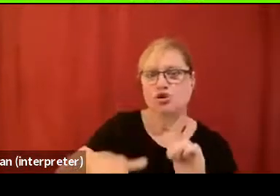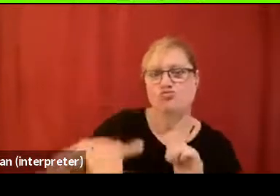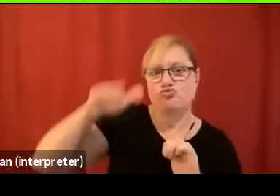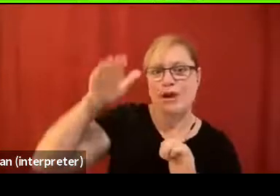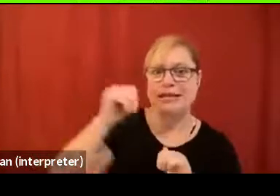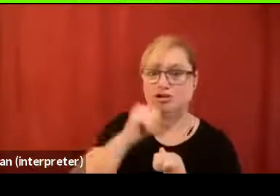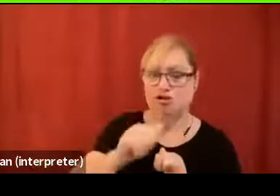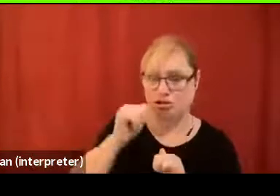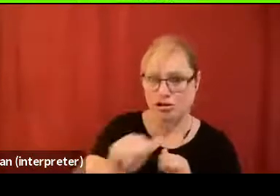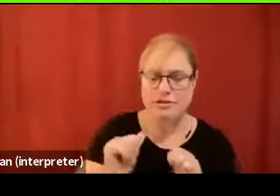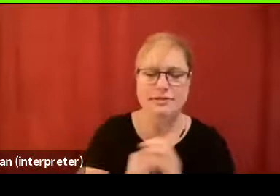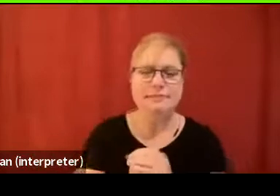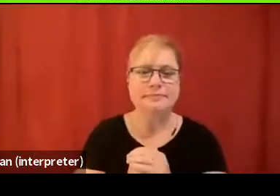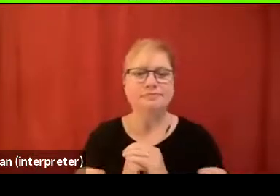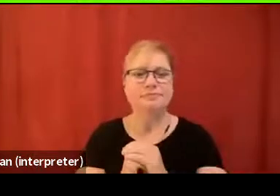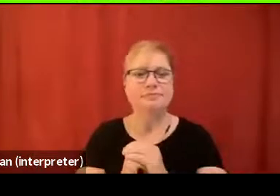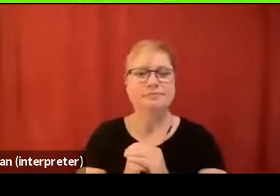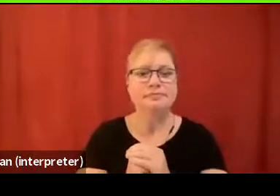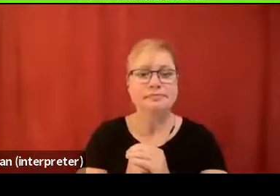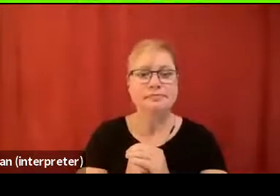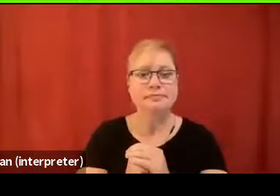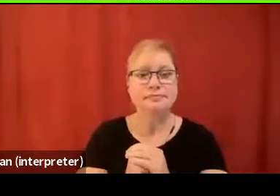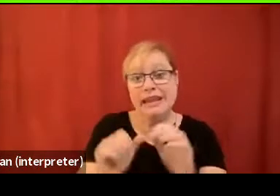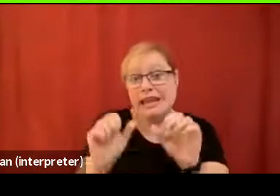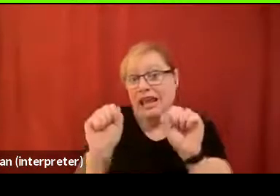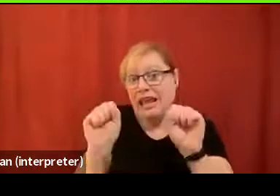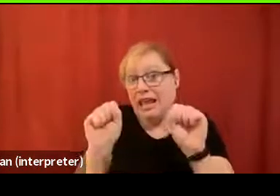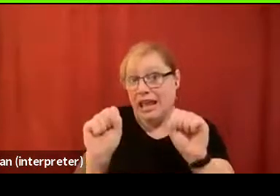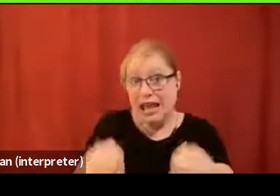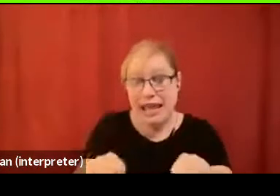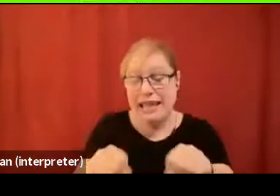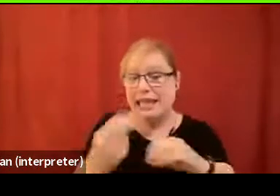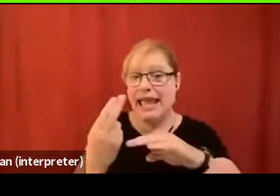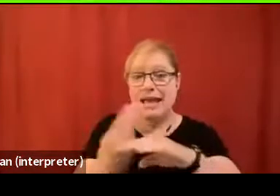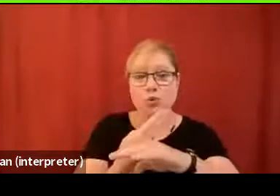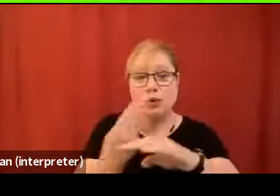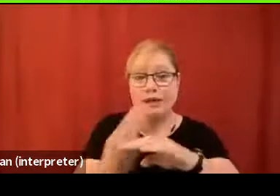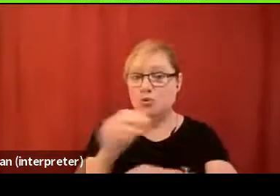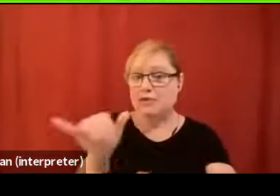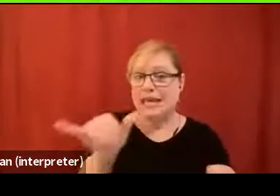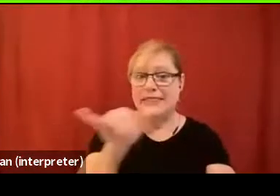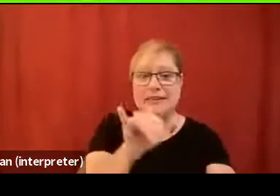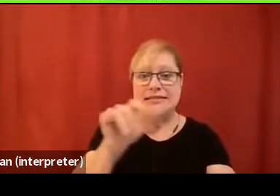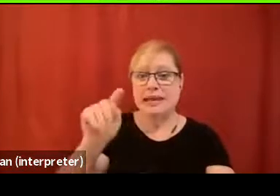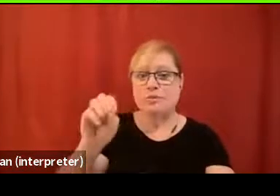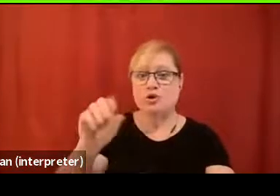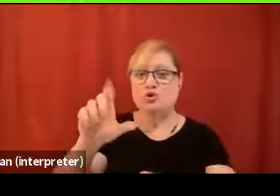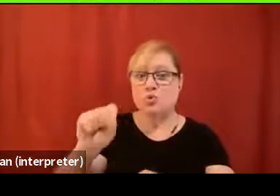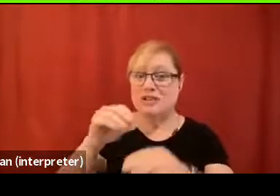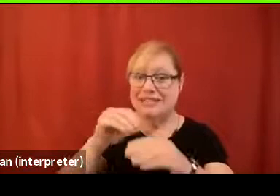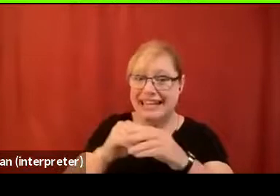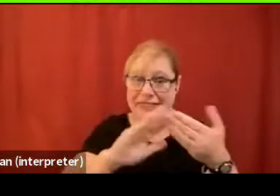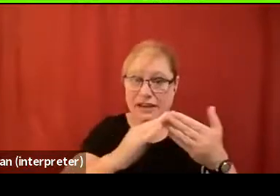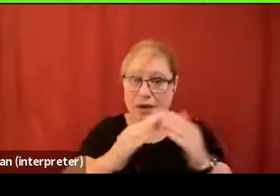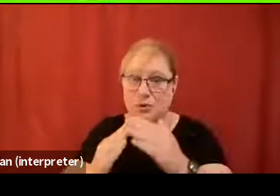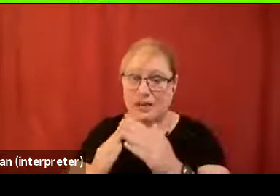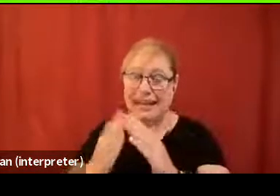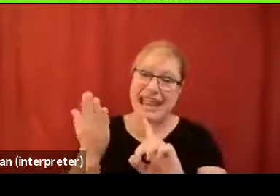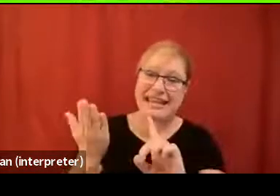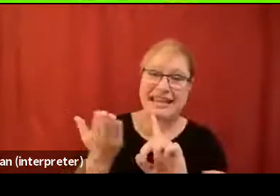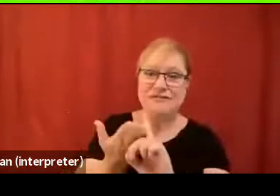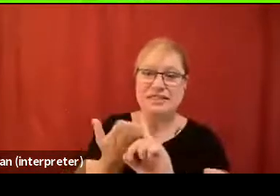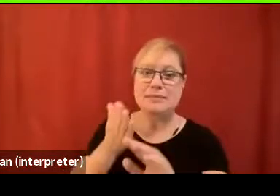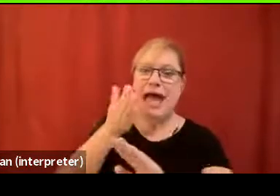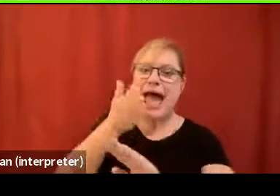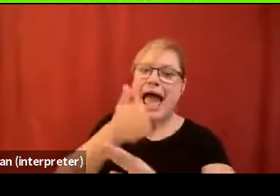for a minute. But yeah, will we be able to use those same tools in the community and convince them after schools